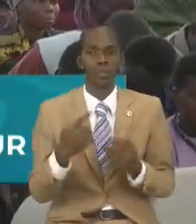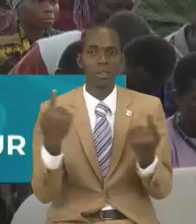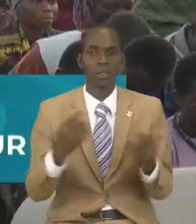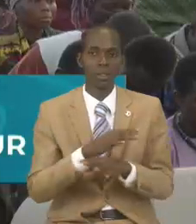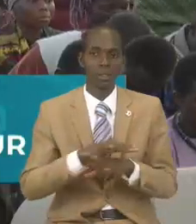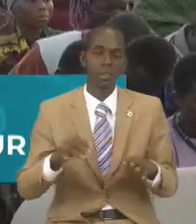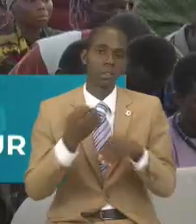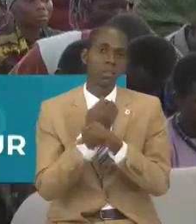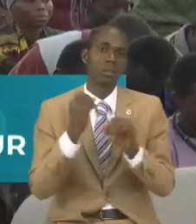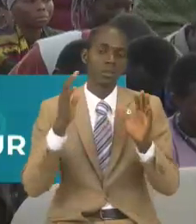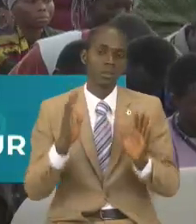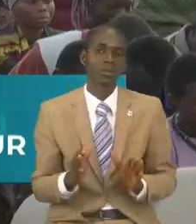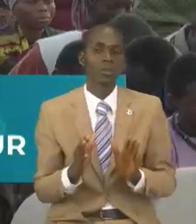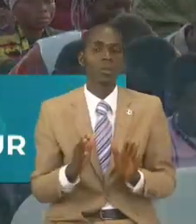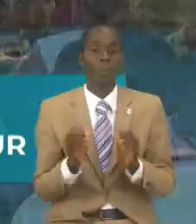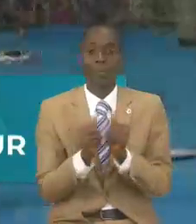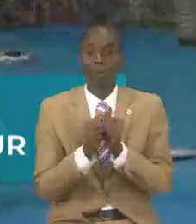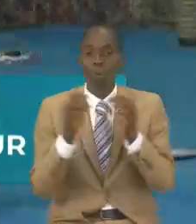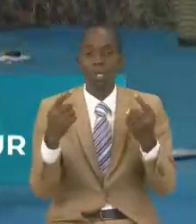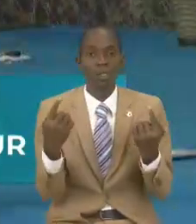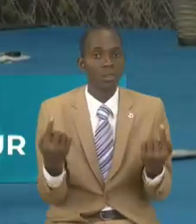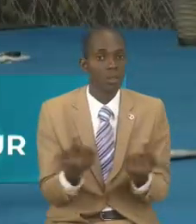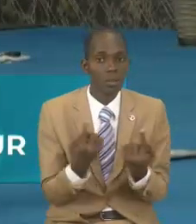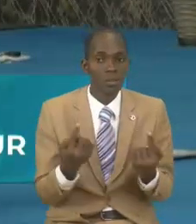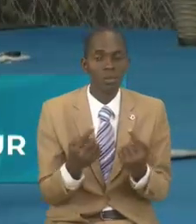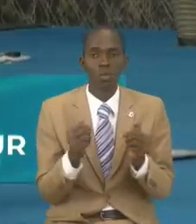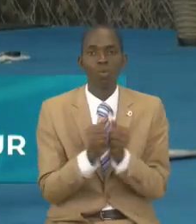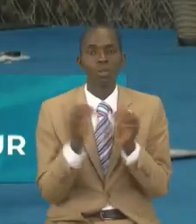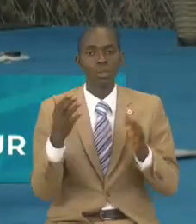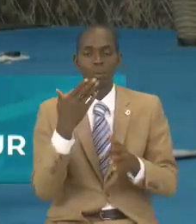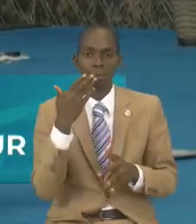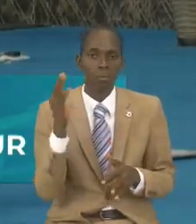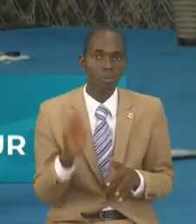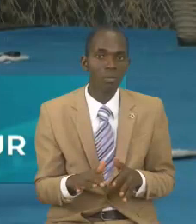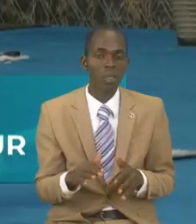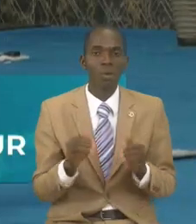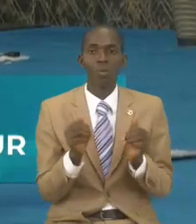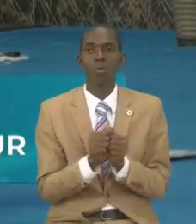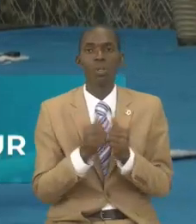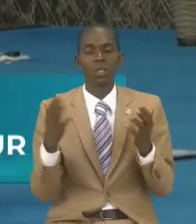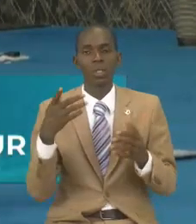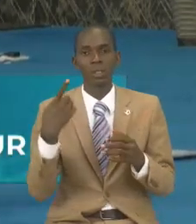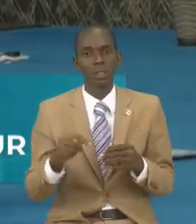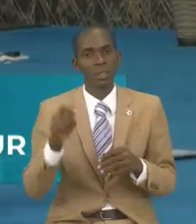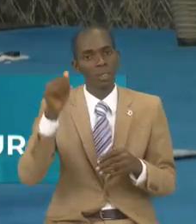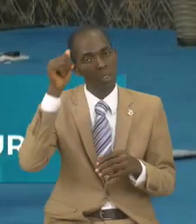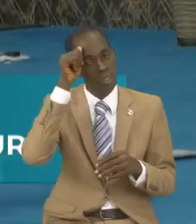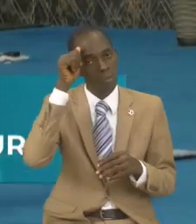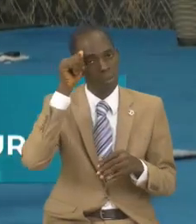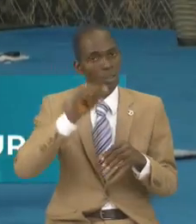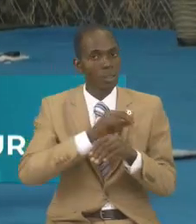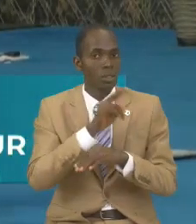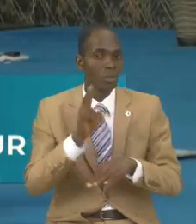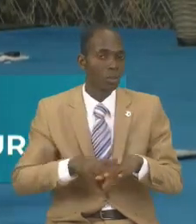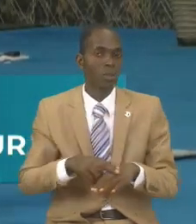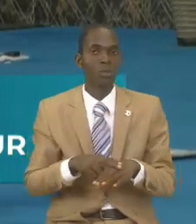Savior, without sin, without evil, without the Adamic nature, without